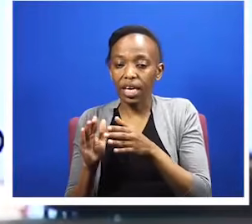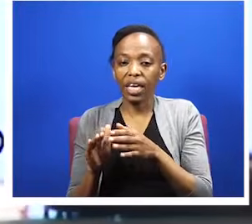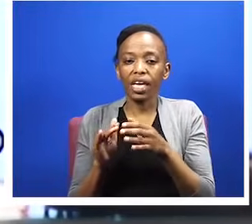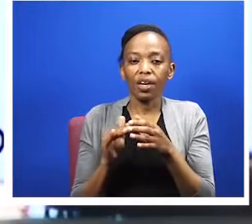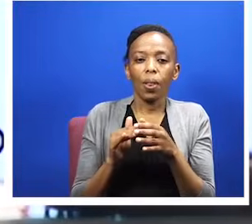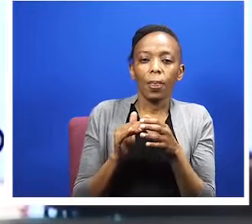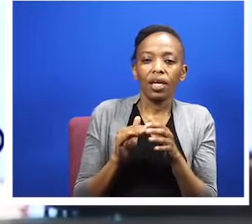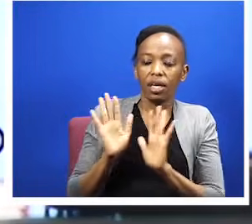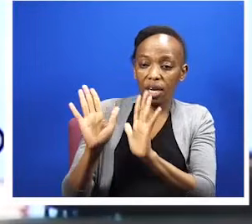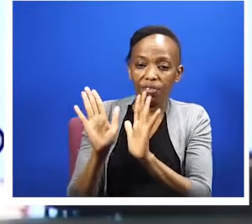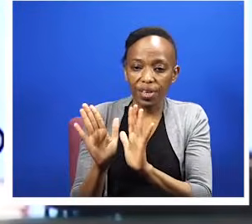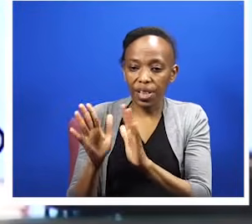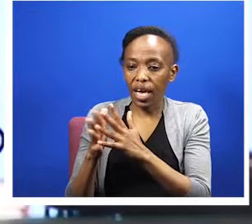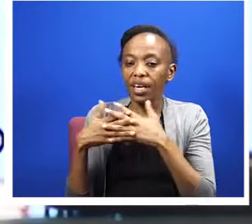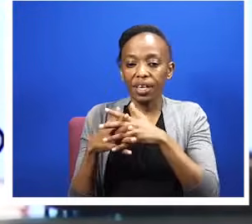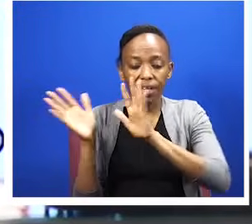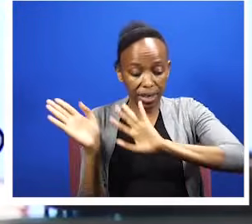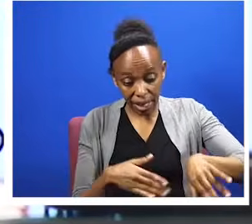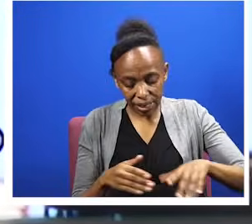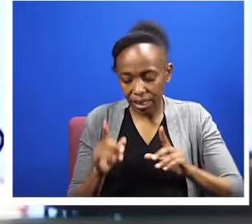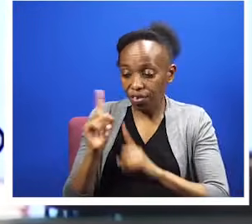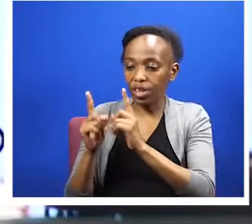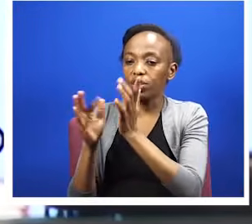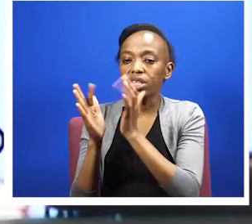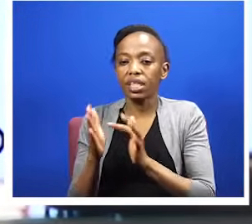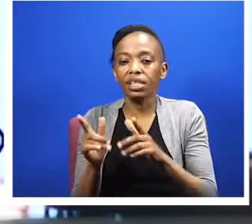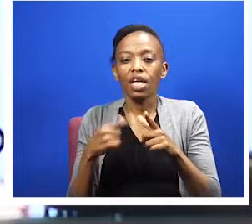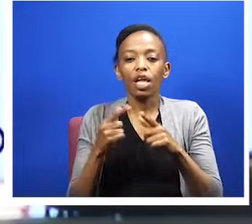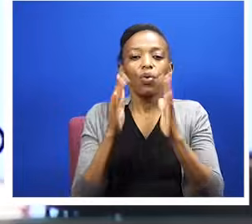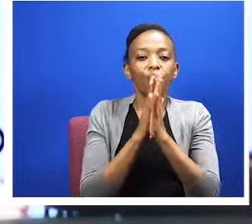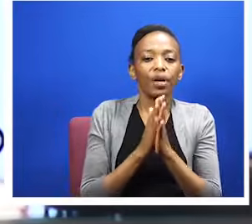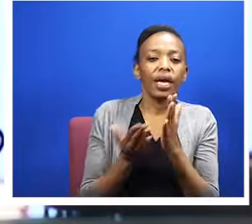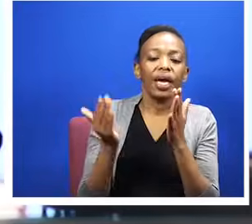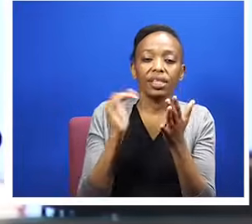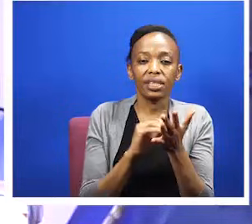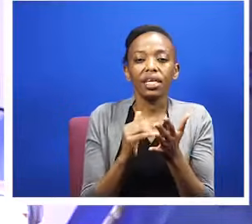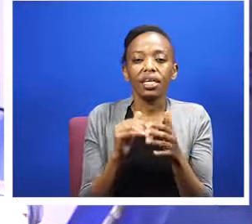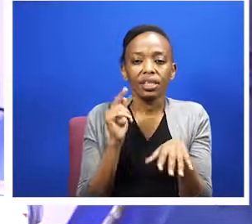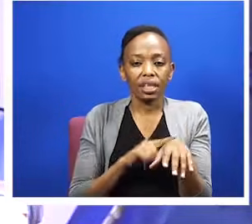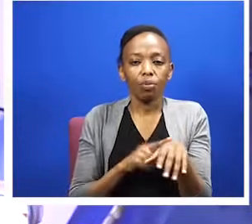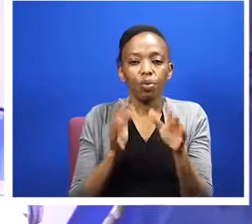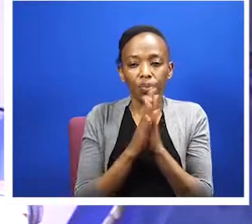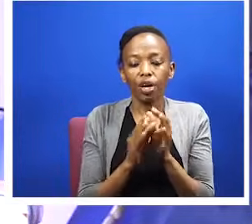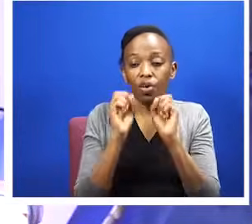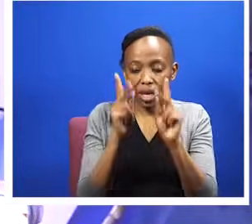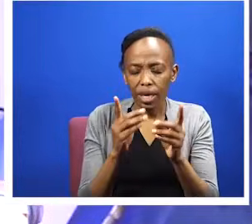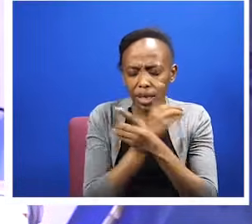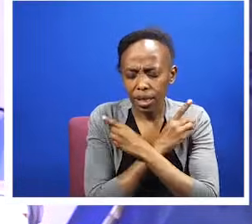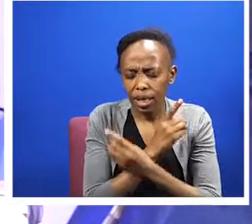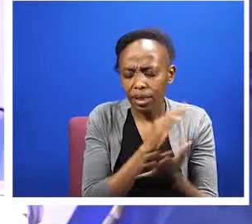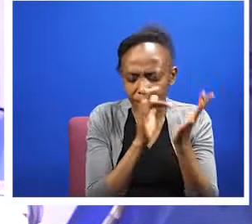left their nets and ran to Jesus, okay? We're going to pray with you and repeat after me as I pray, okay? Dear